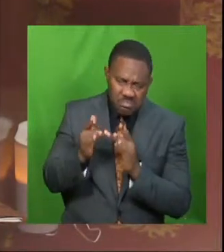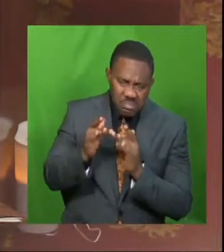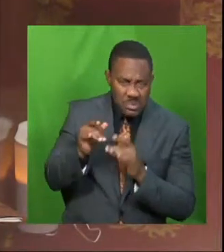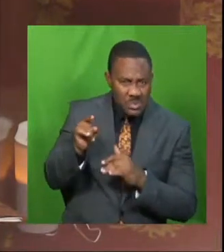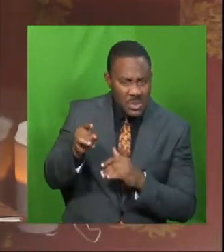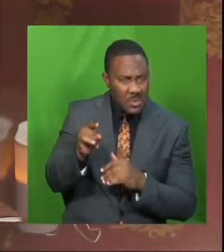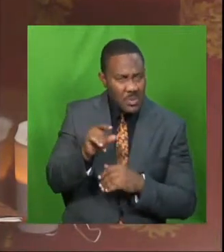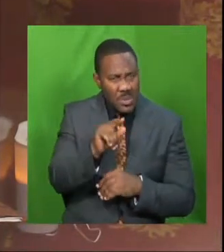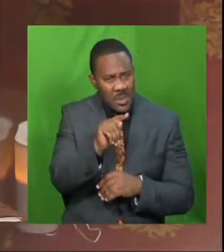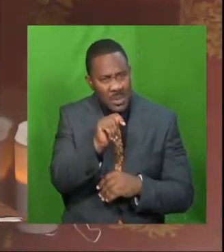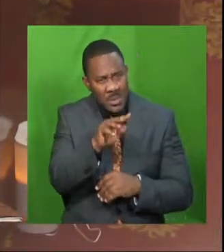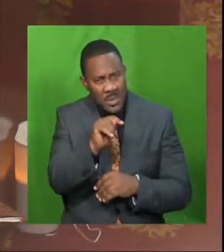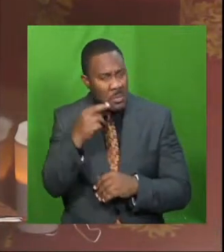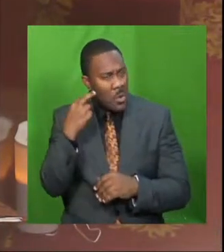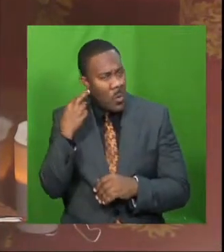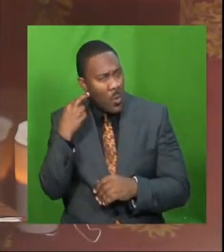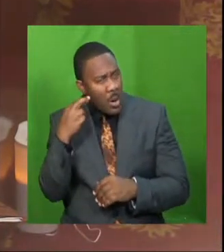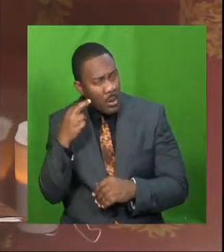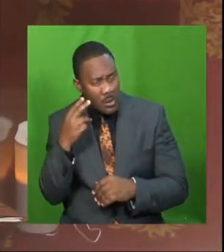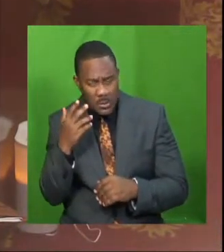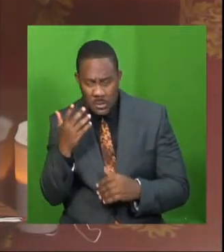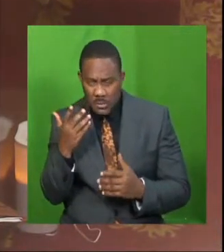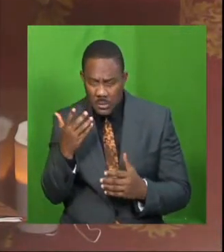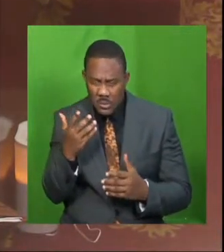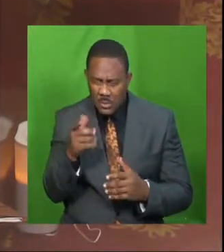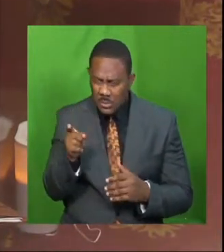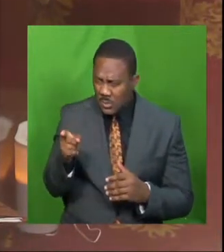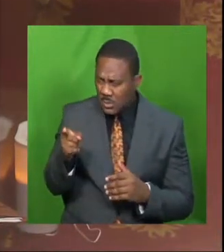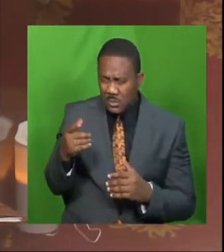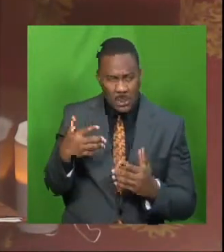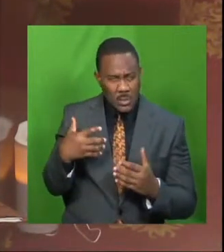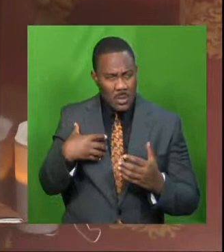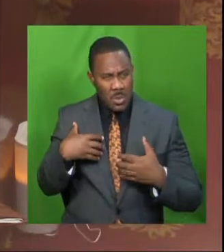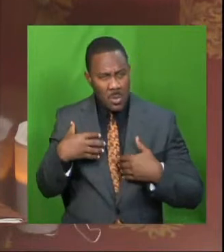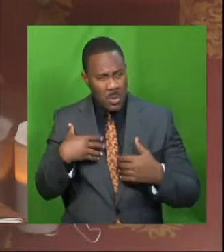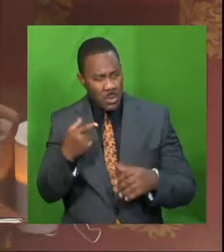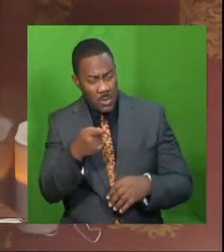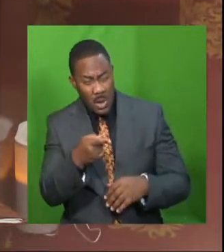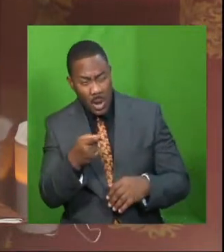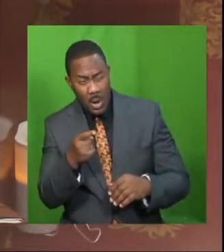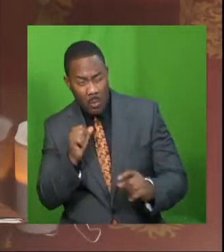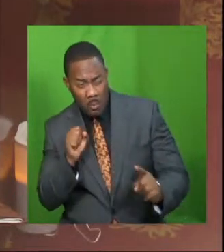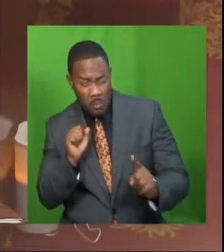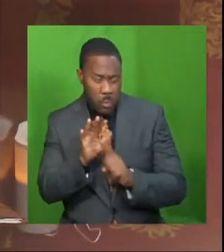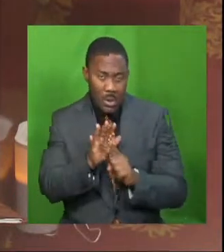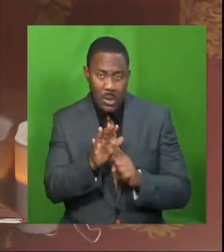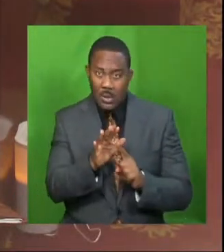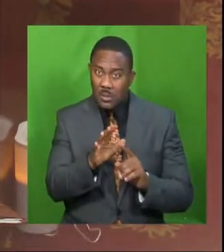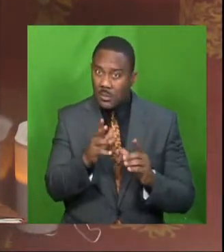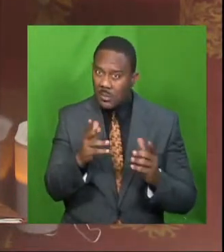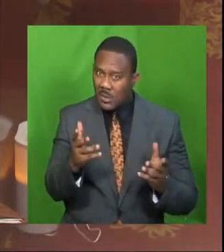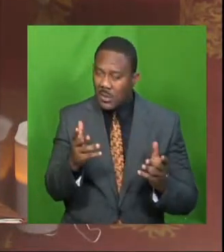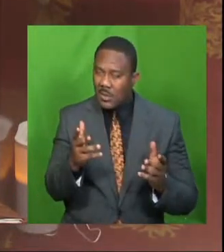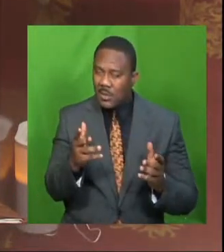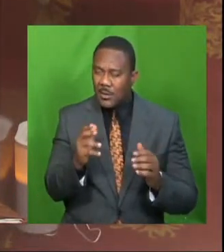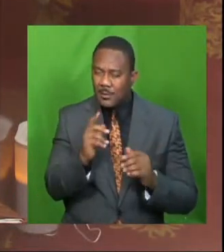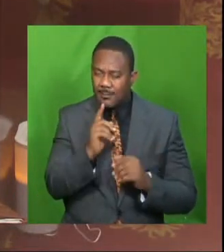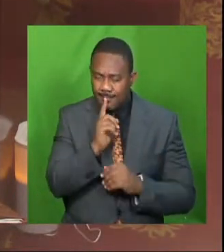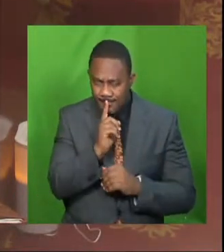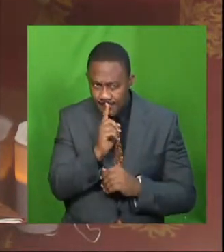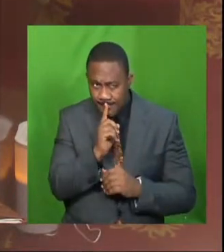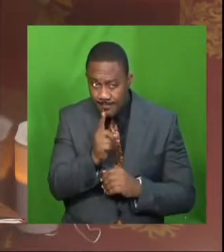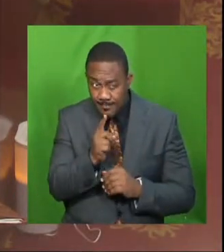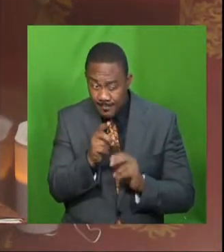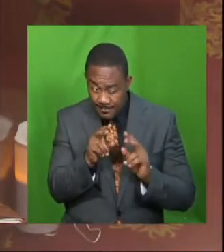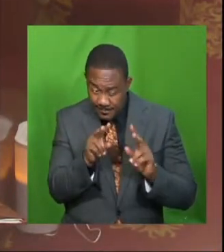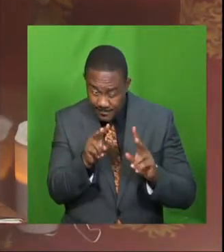some person alleging an attack on a journalist. there's a need first to determine whether this is an attack on the